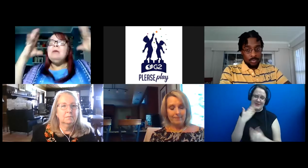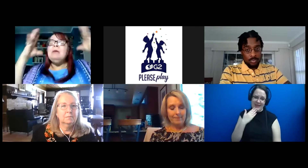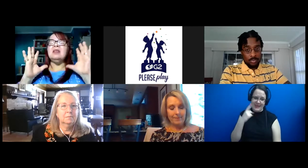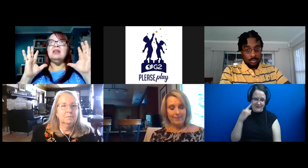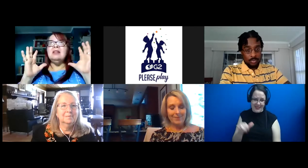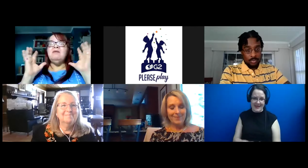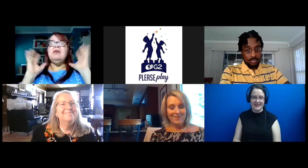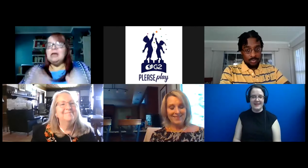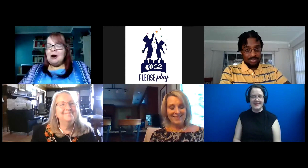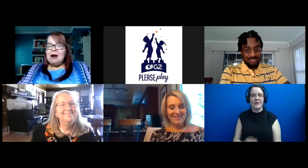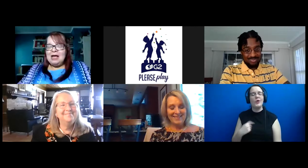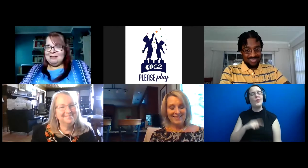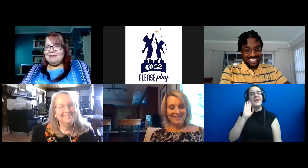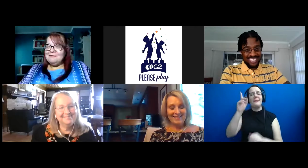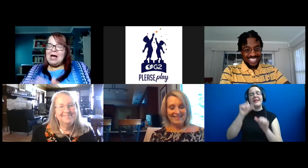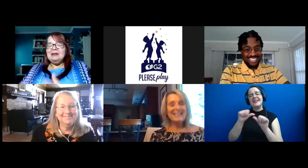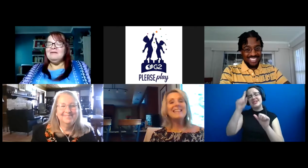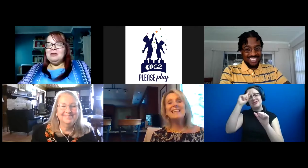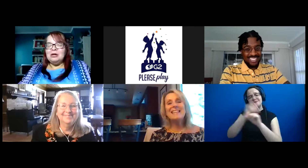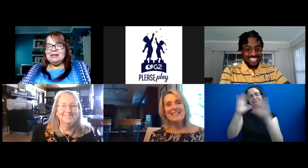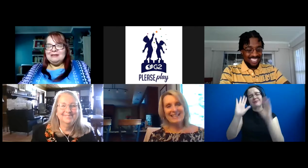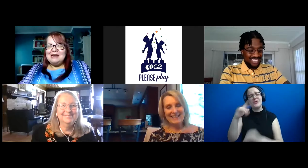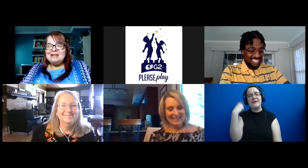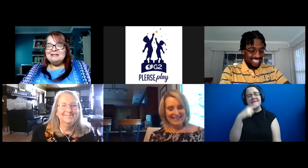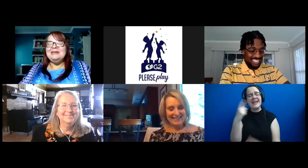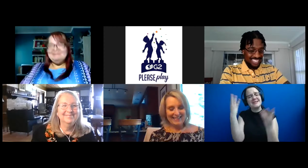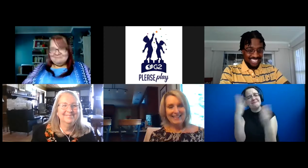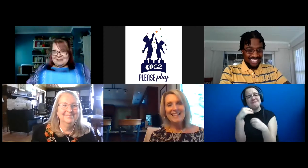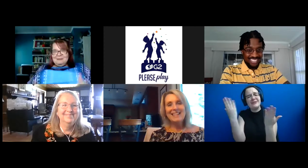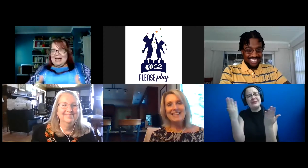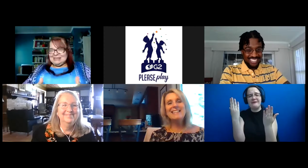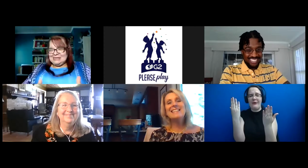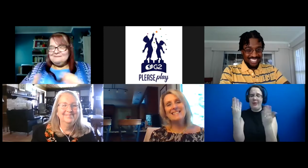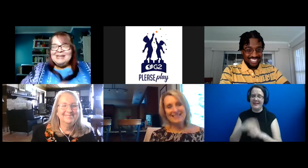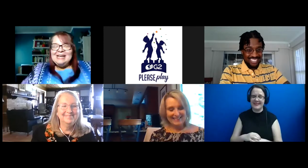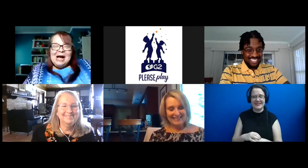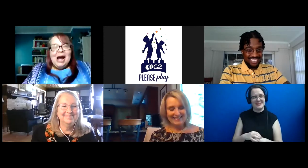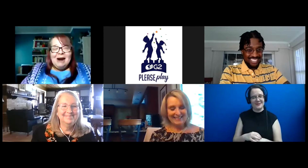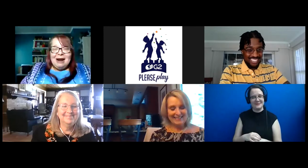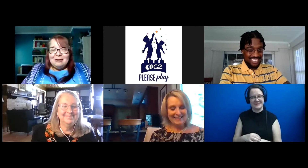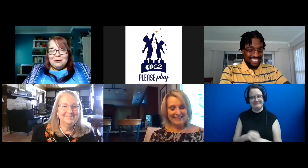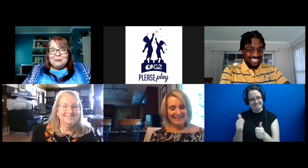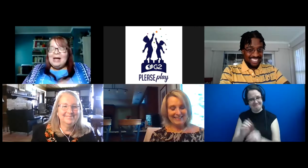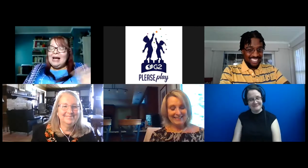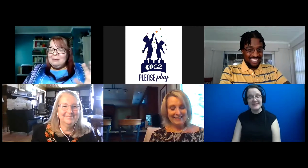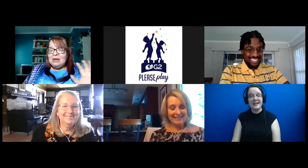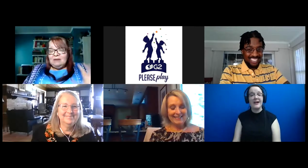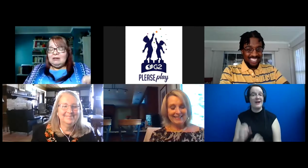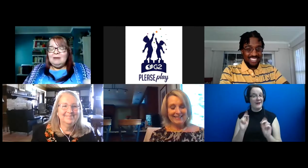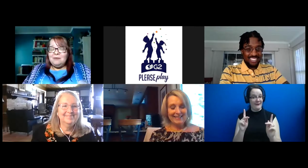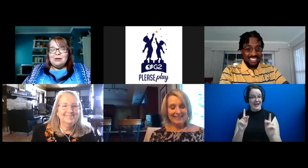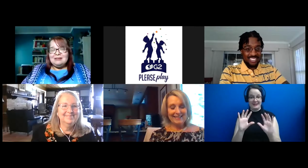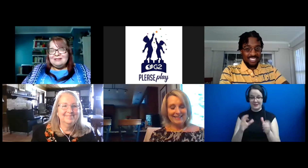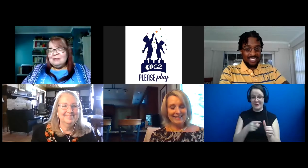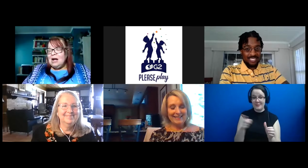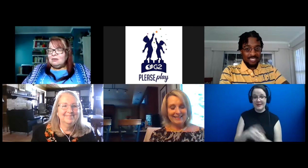will keep the vision in our heads of how lovely you look on the other side of that screen. So we gotcha. All right, crew, leaving